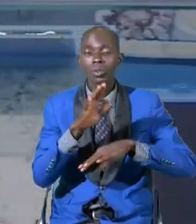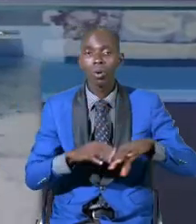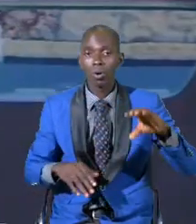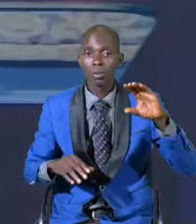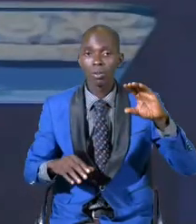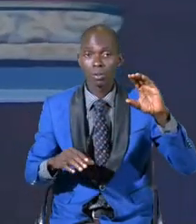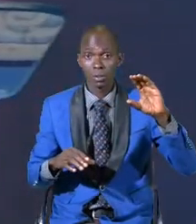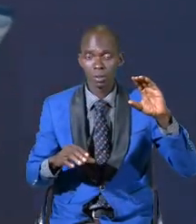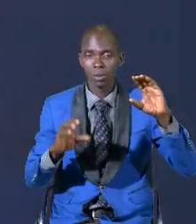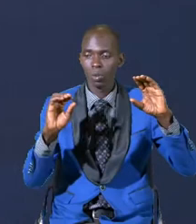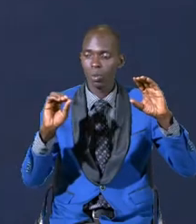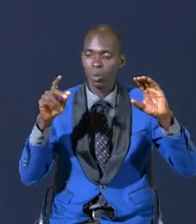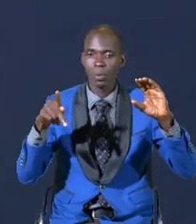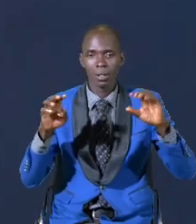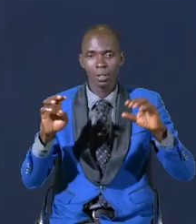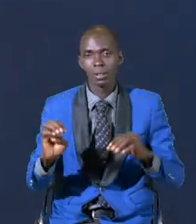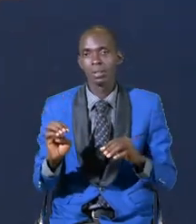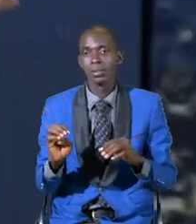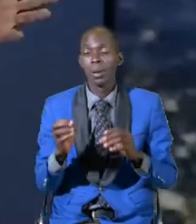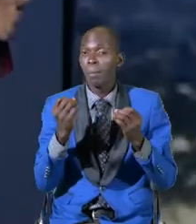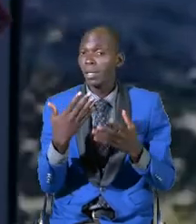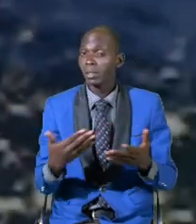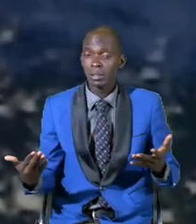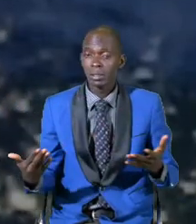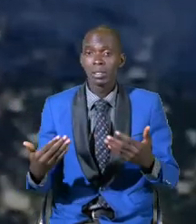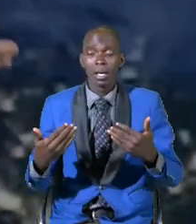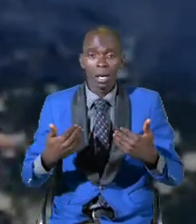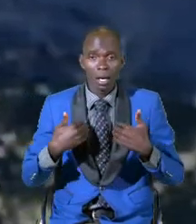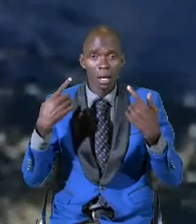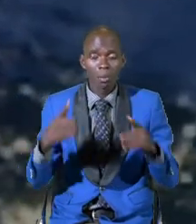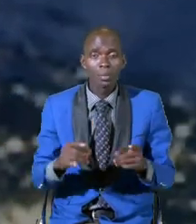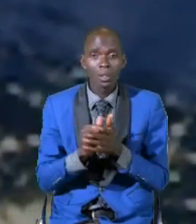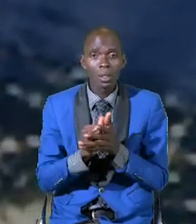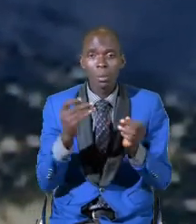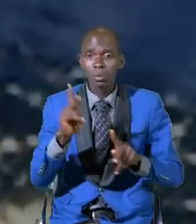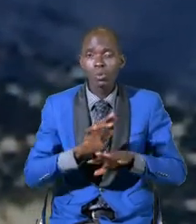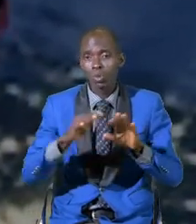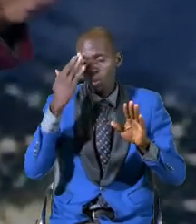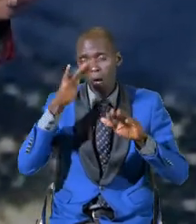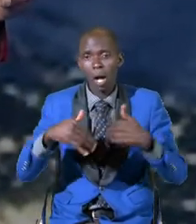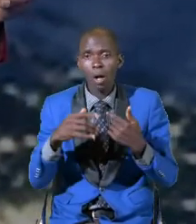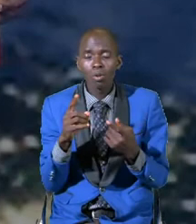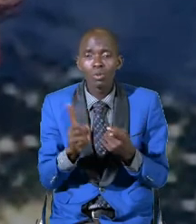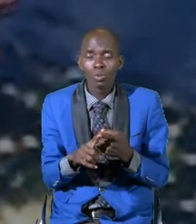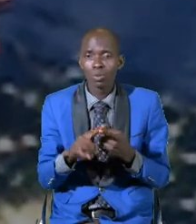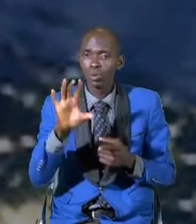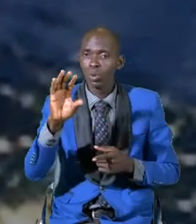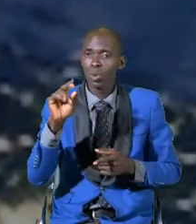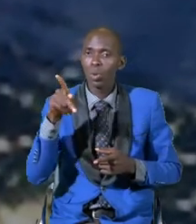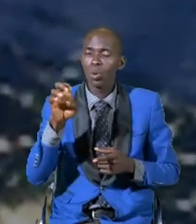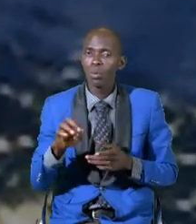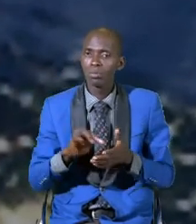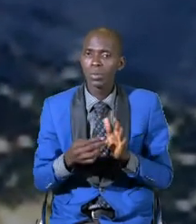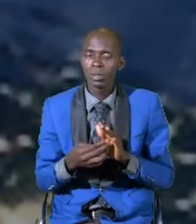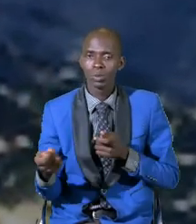lot of things happen that people don't know how to cope. When they don't cope, they cop